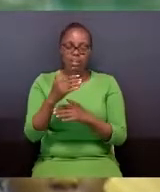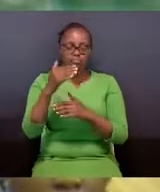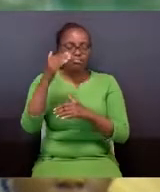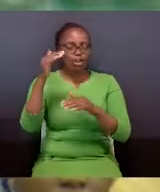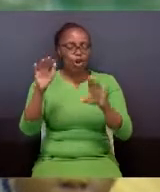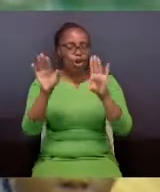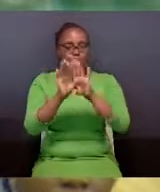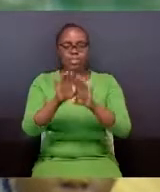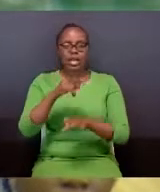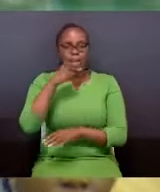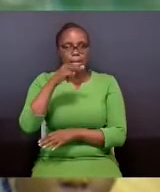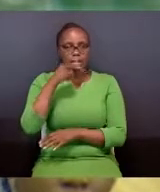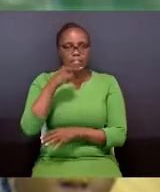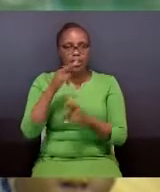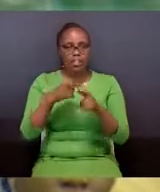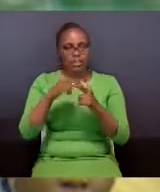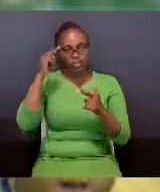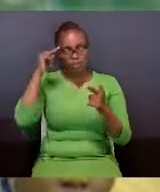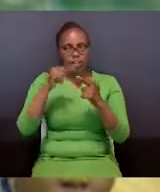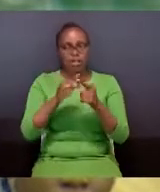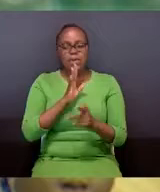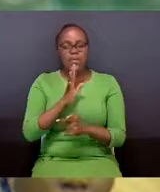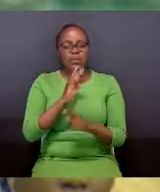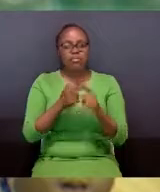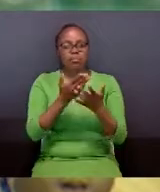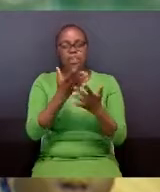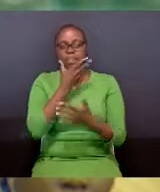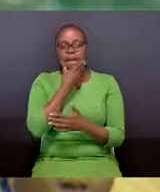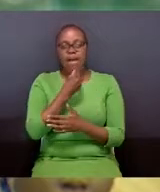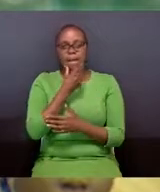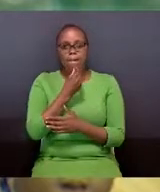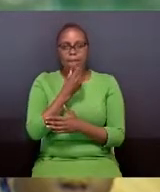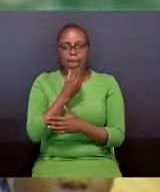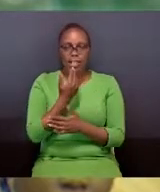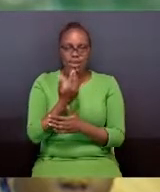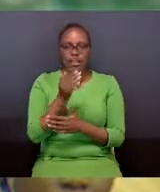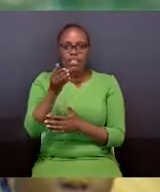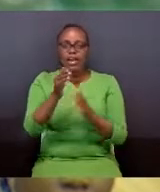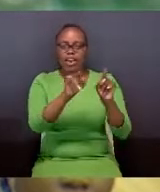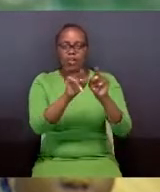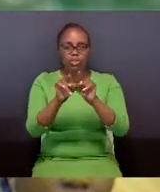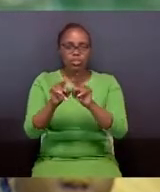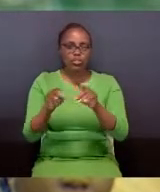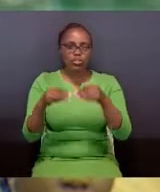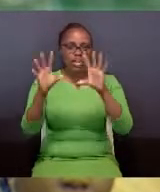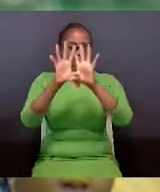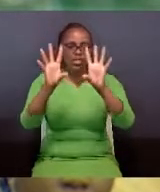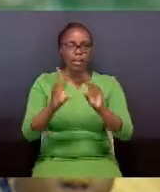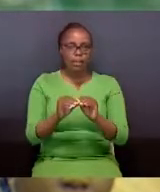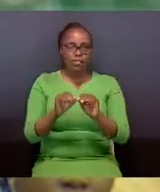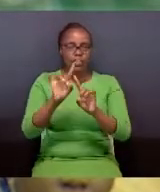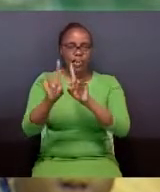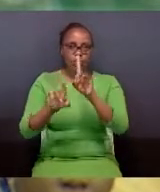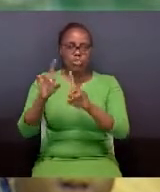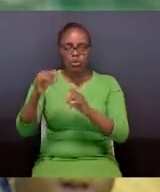closing remarks. And also, I guess you can also speak to the comments from the gentleman with the 24-year-old gentleman, and also just give a summary of the questions